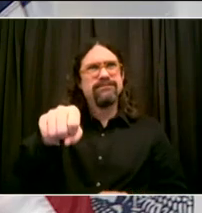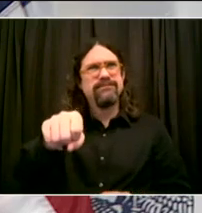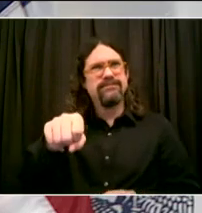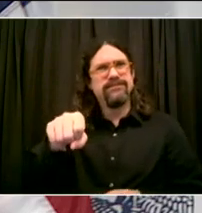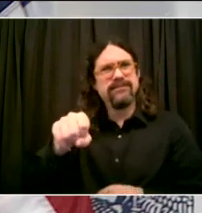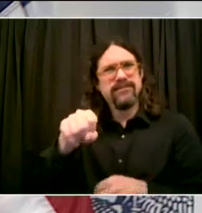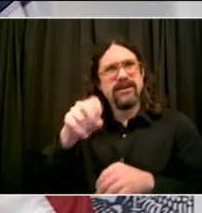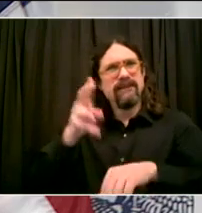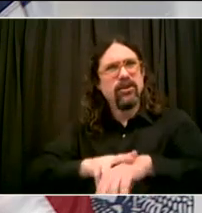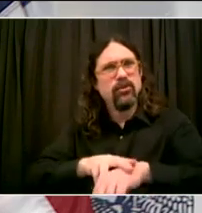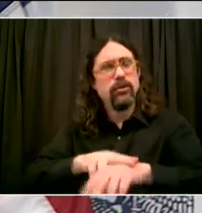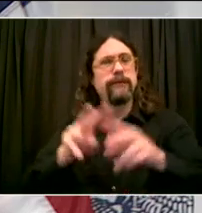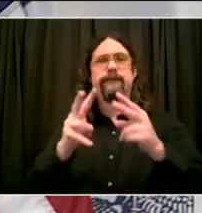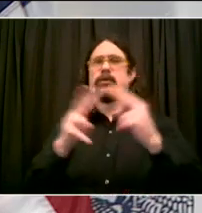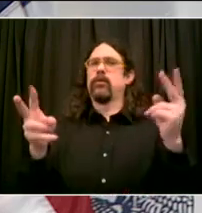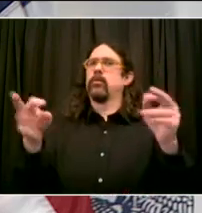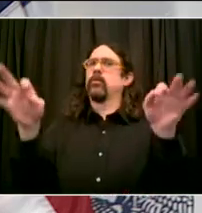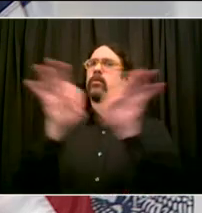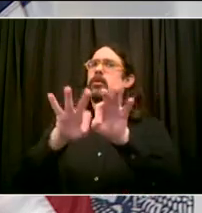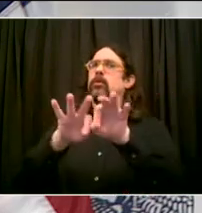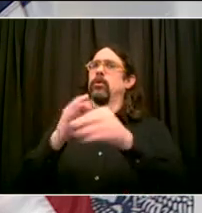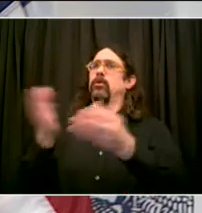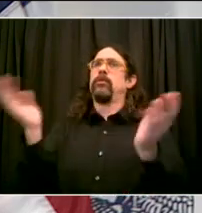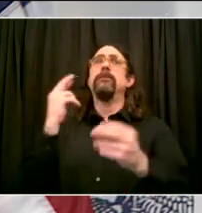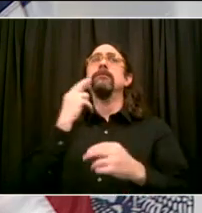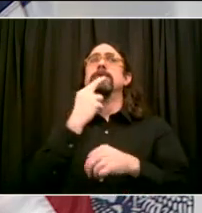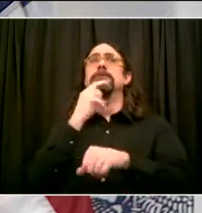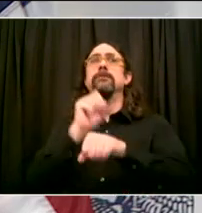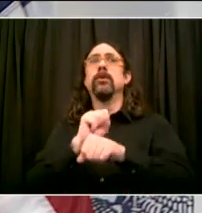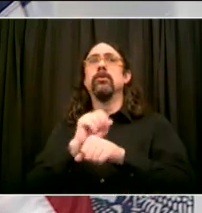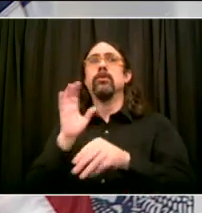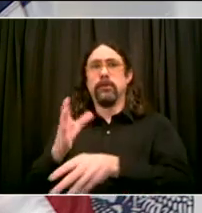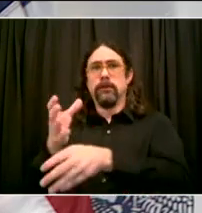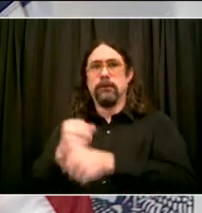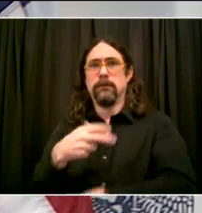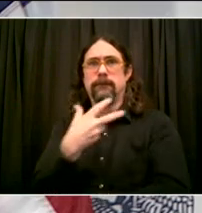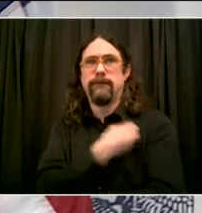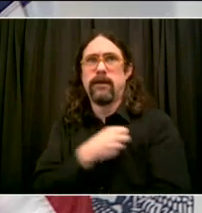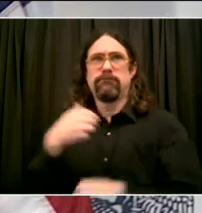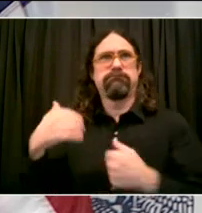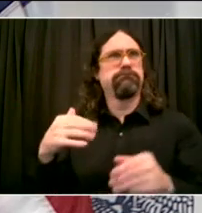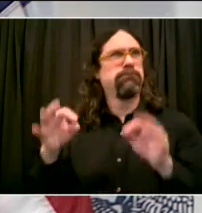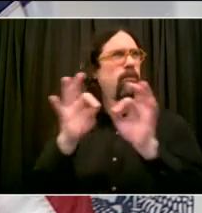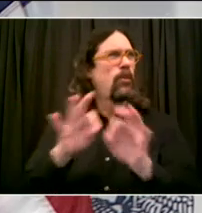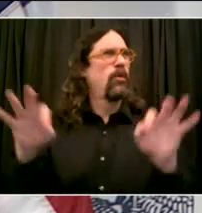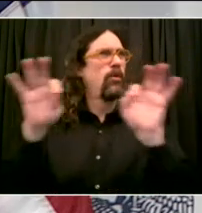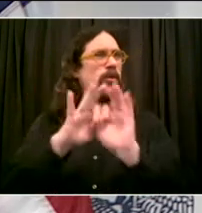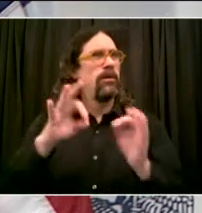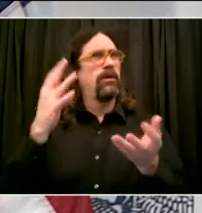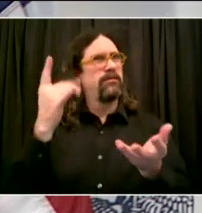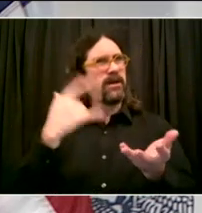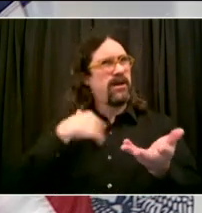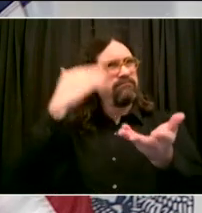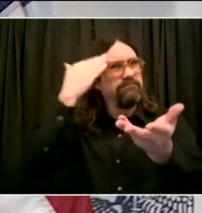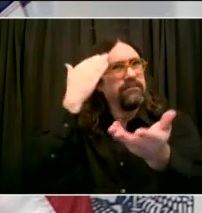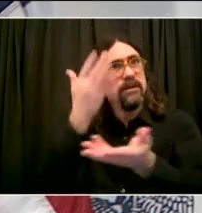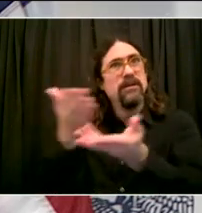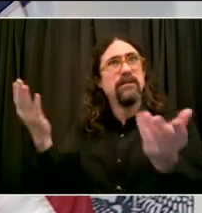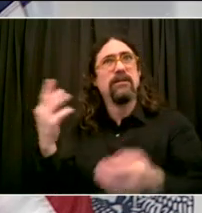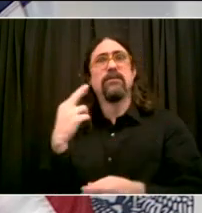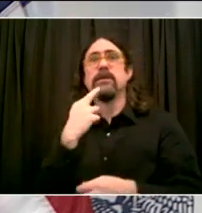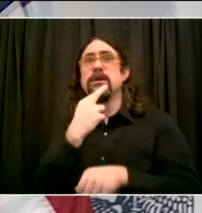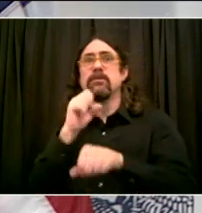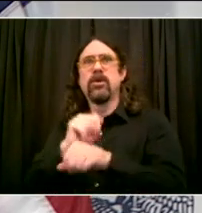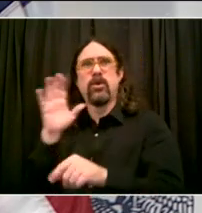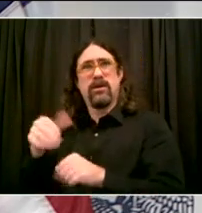drinking. And every doctor on this line or any place else will say that's an area of concern. We have to protect the people who